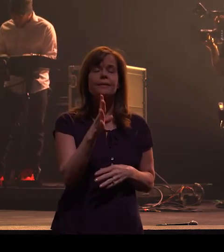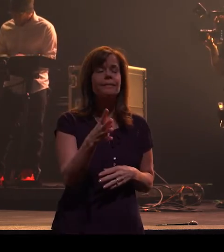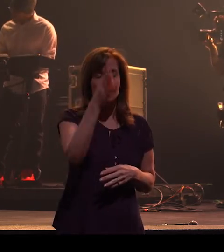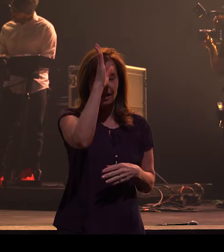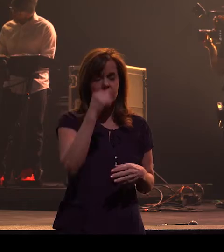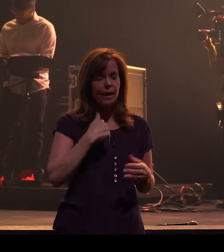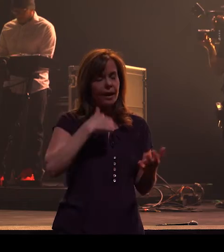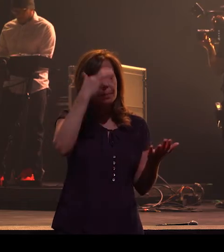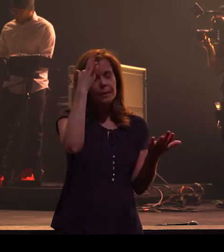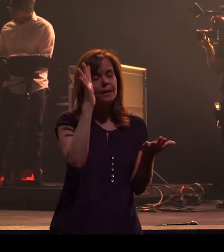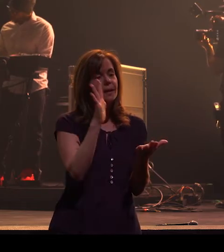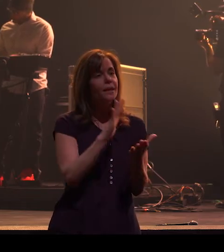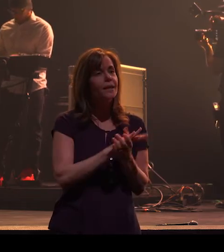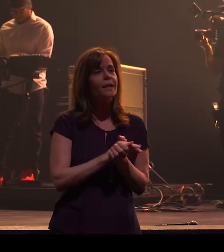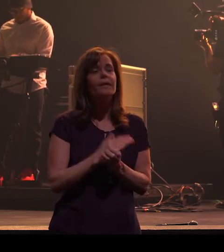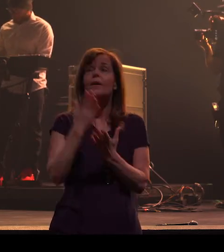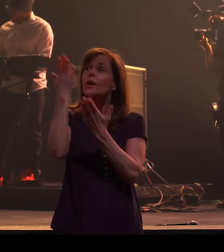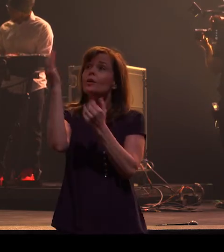God,